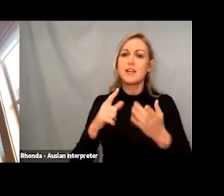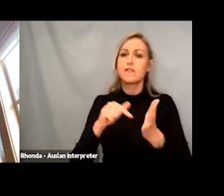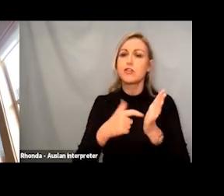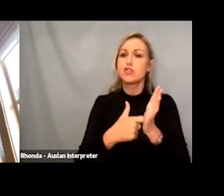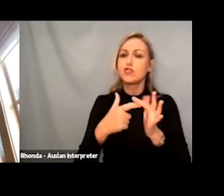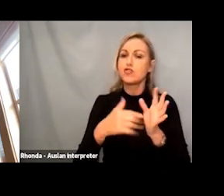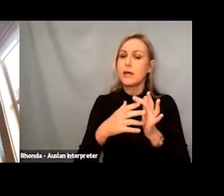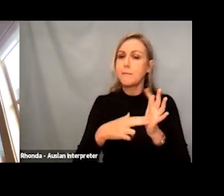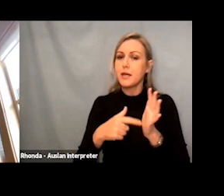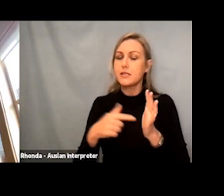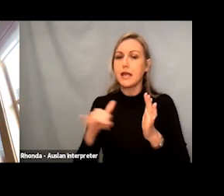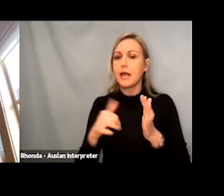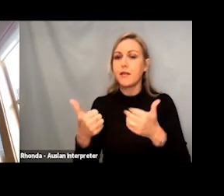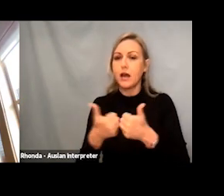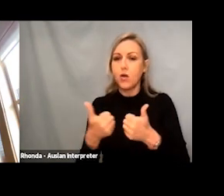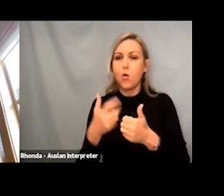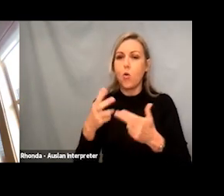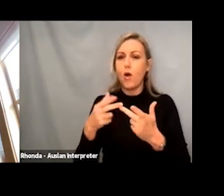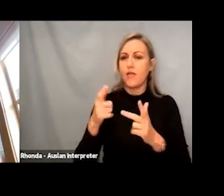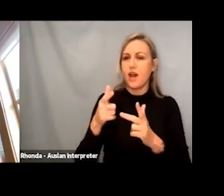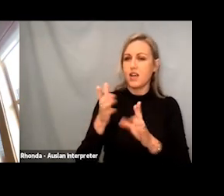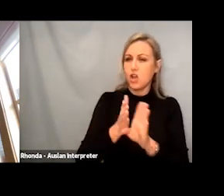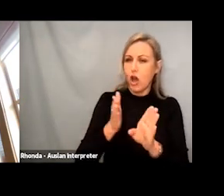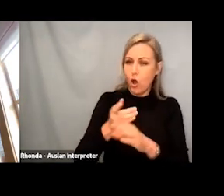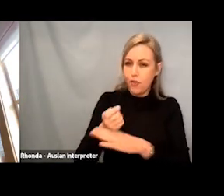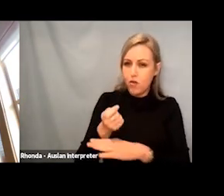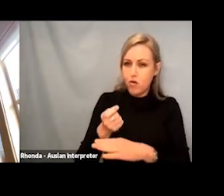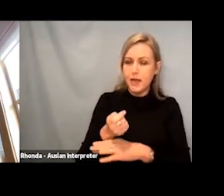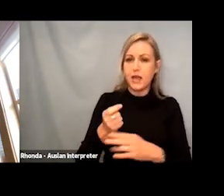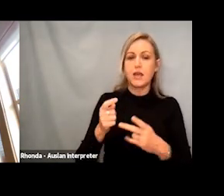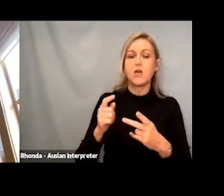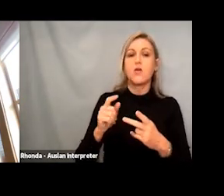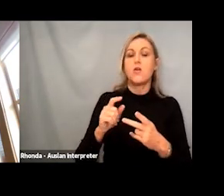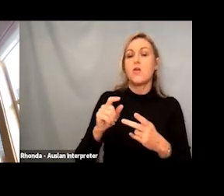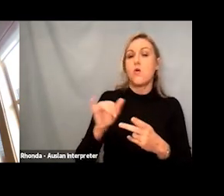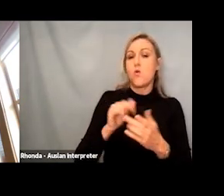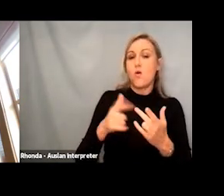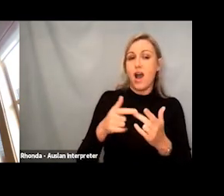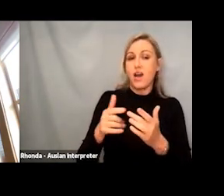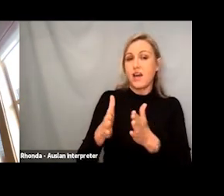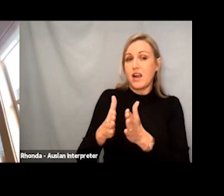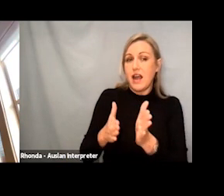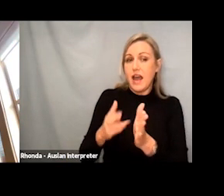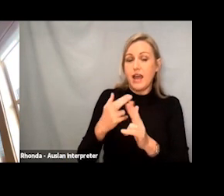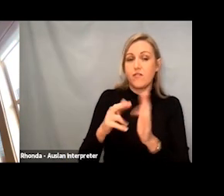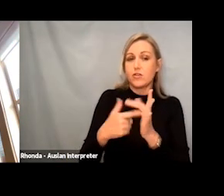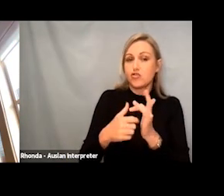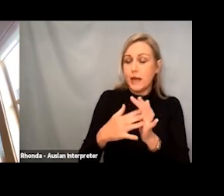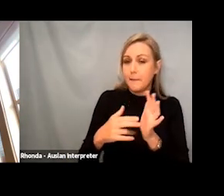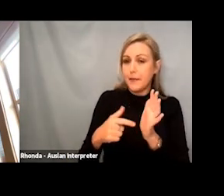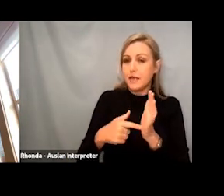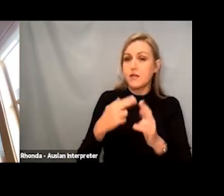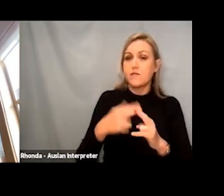they're drug treatments or psychotherapy, with a lag of treatment onset, a requirement for